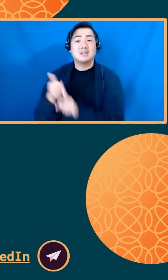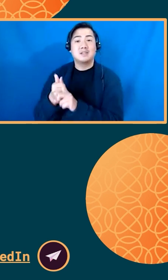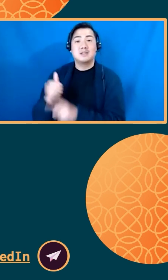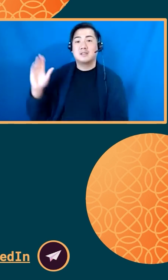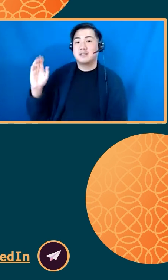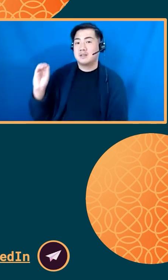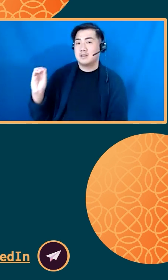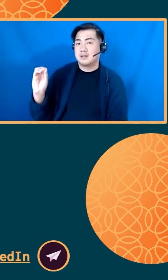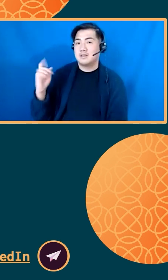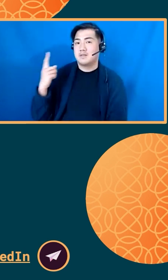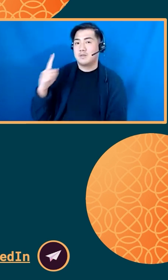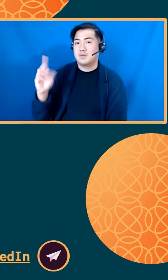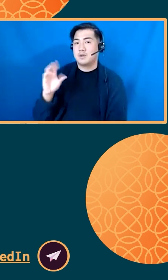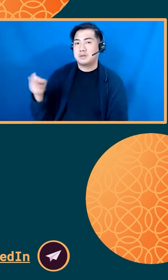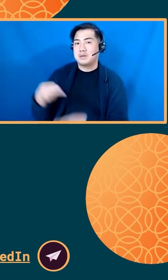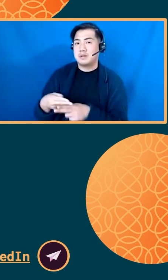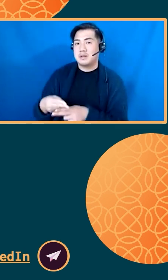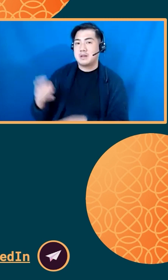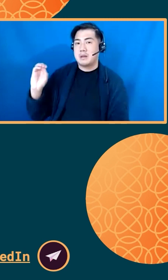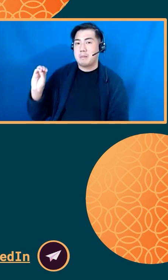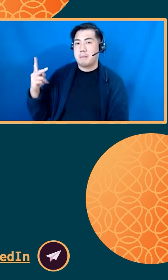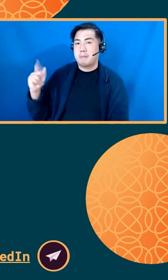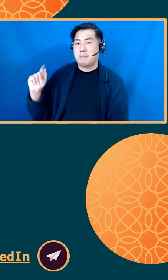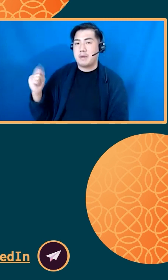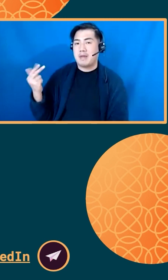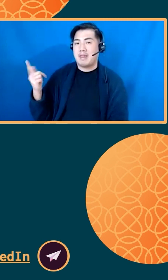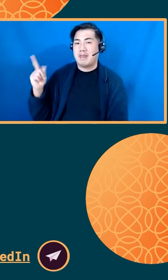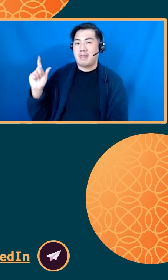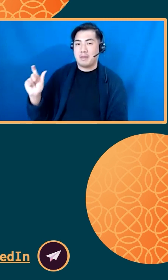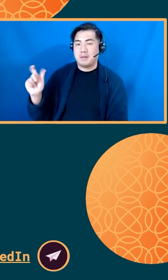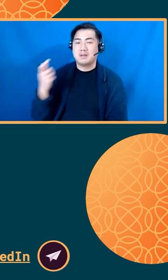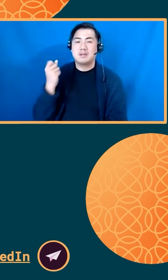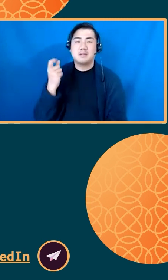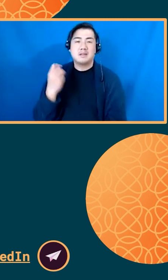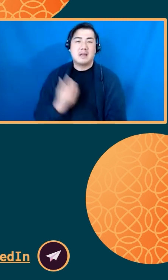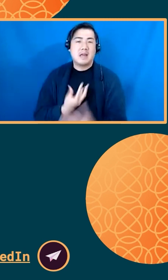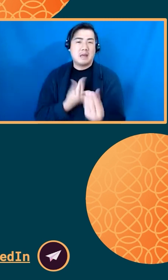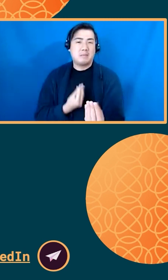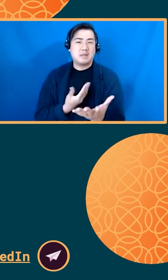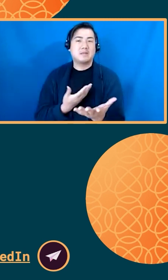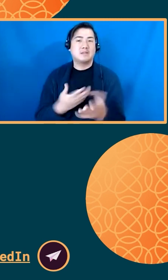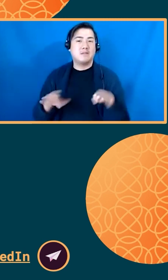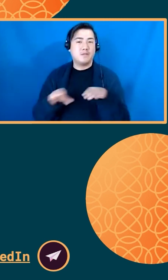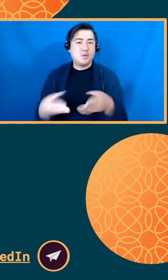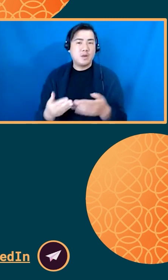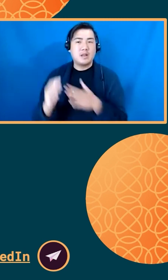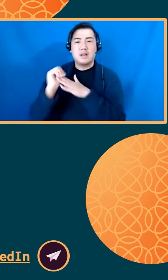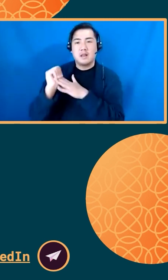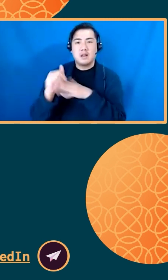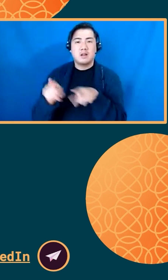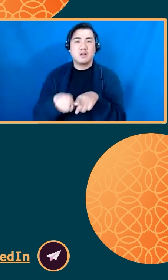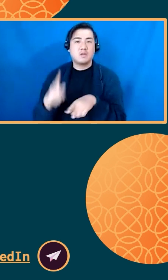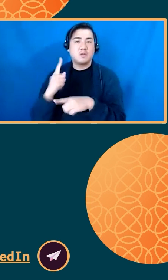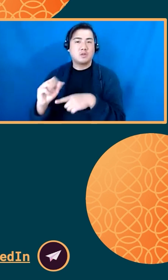Empathable, a walk in the shoes, empathy-centered leadership and team training platform.